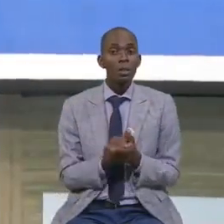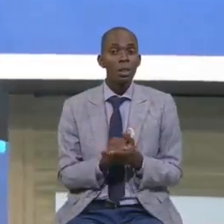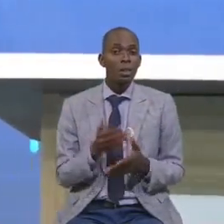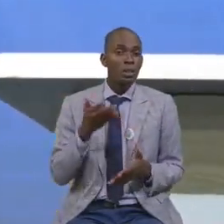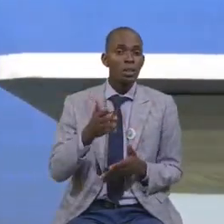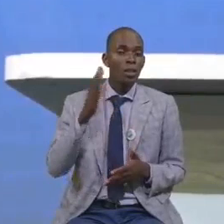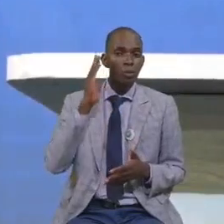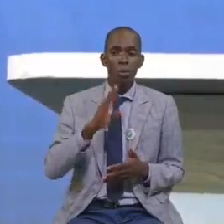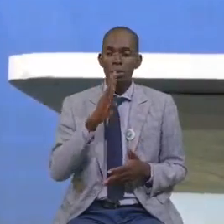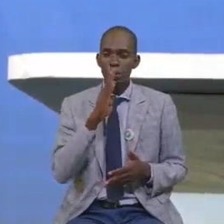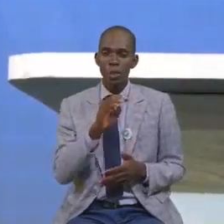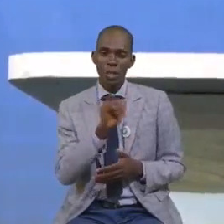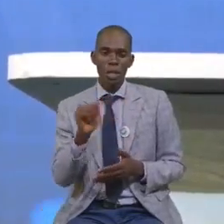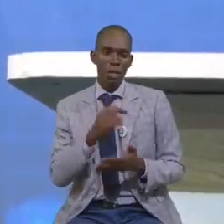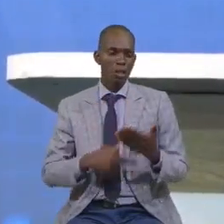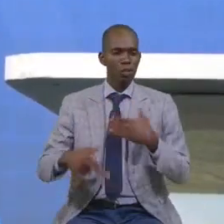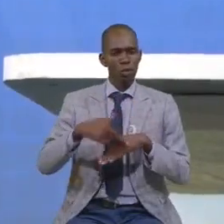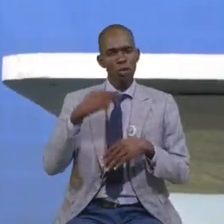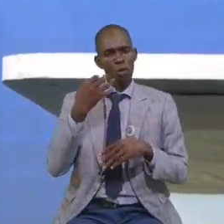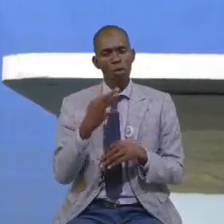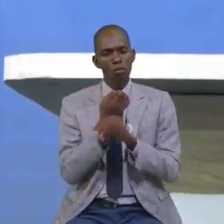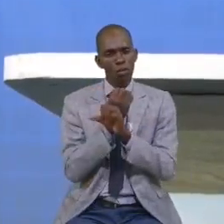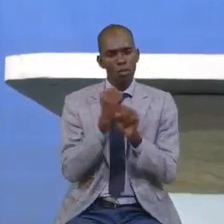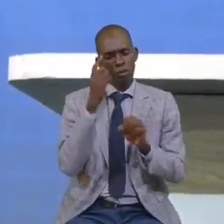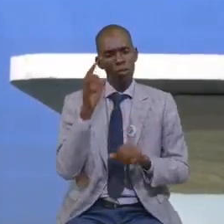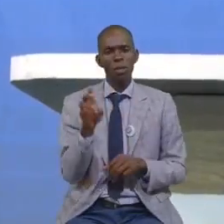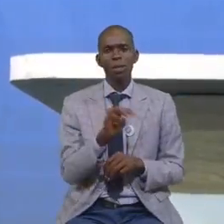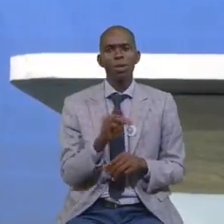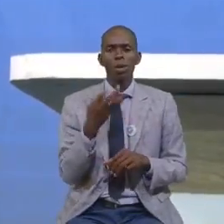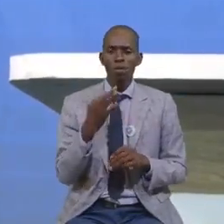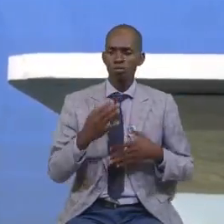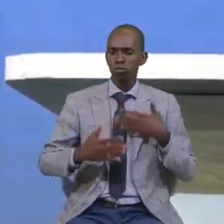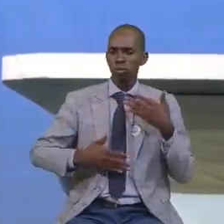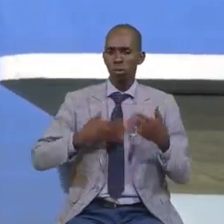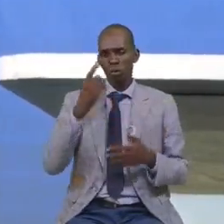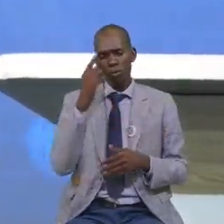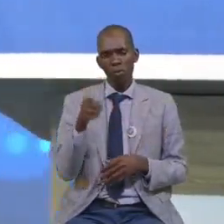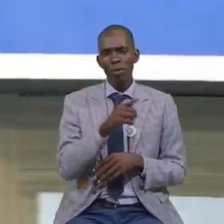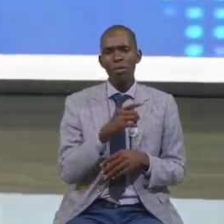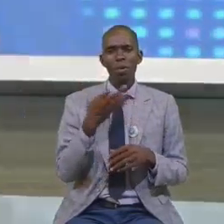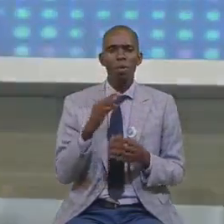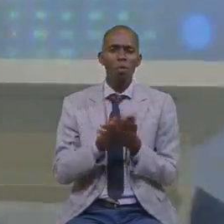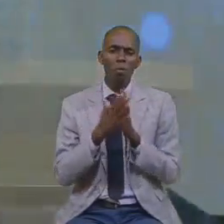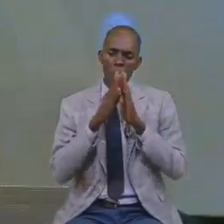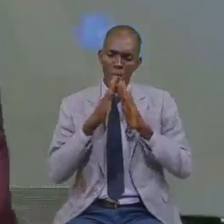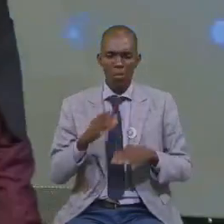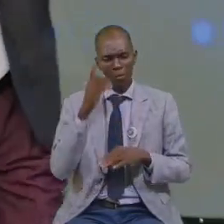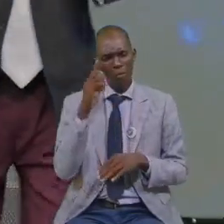a restoration of salvation, of joy, of peace, of